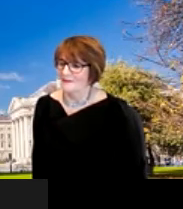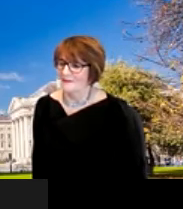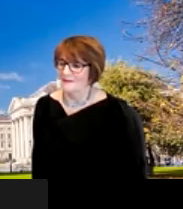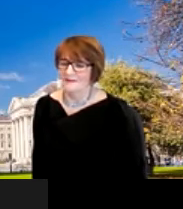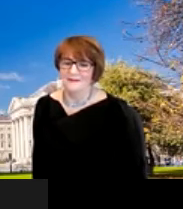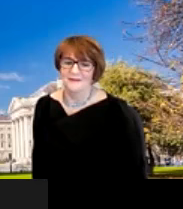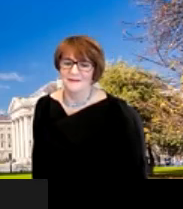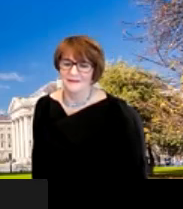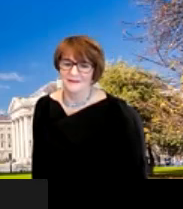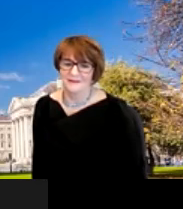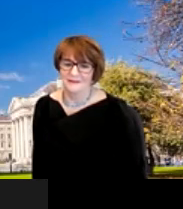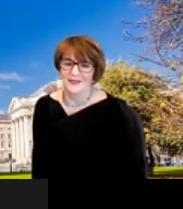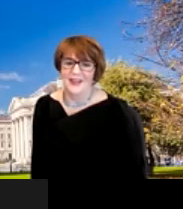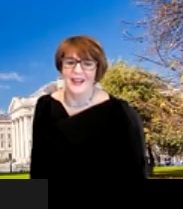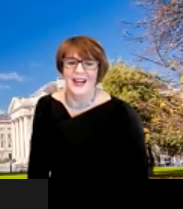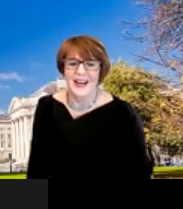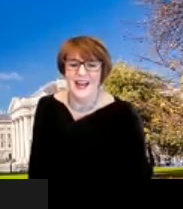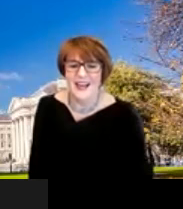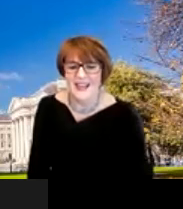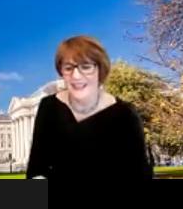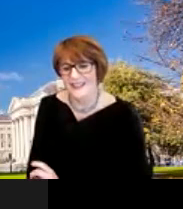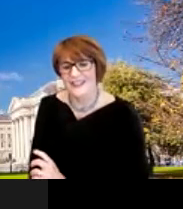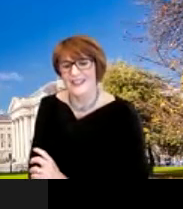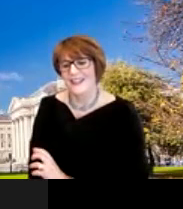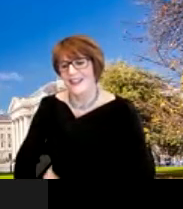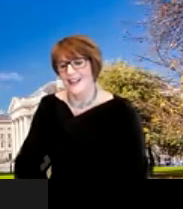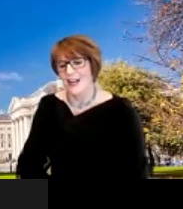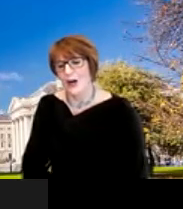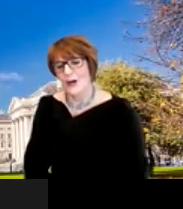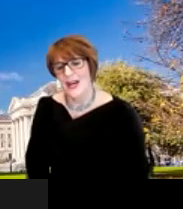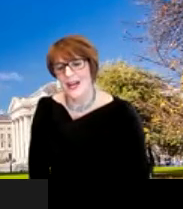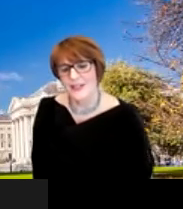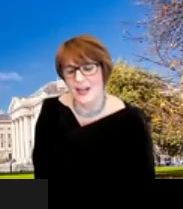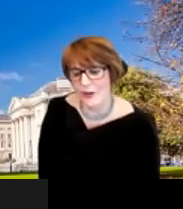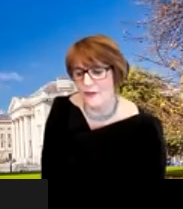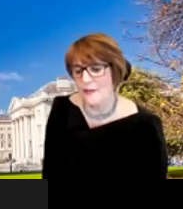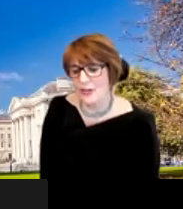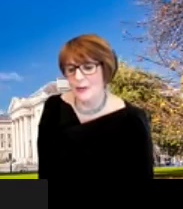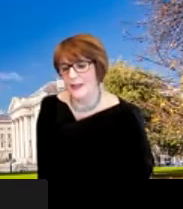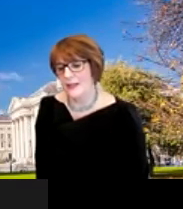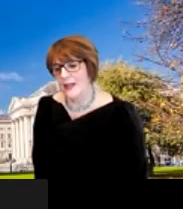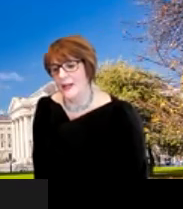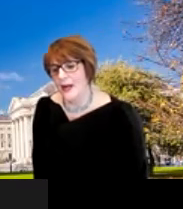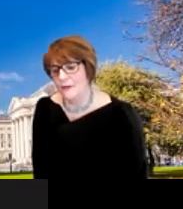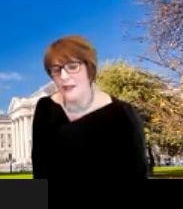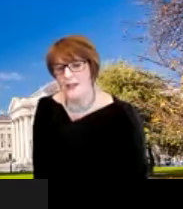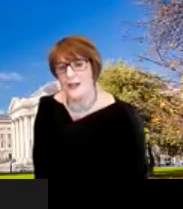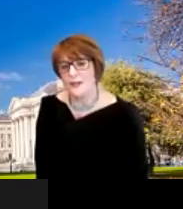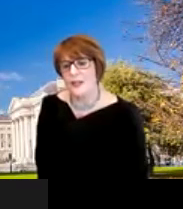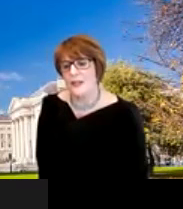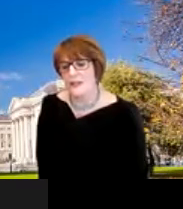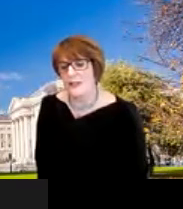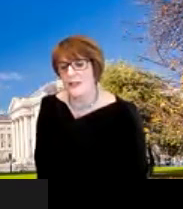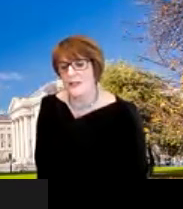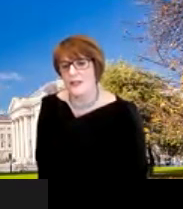another hour. But what I will do now is I will hand you back to Mary McCarron. Okay, thank you very much, Michael. And I